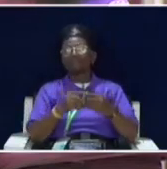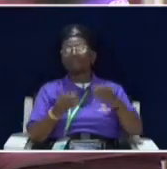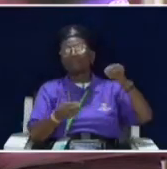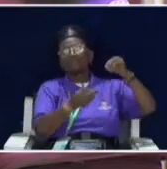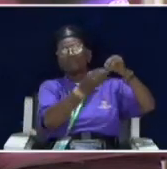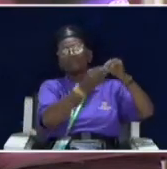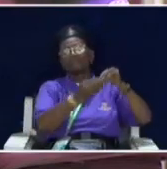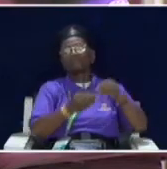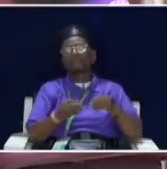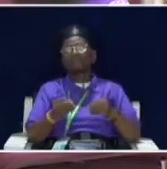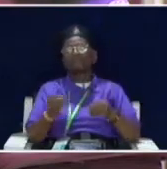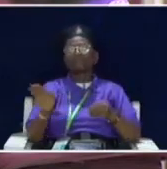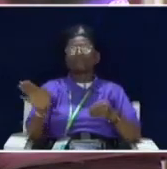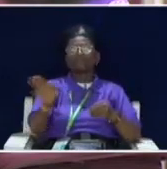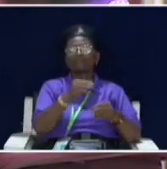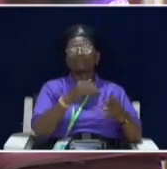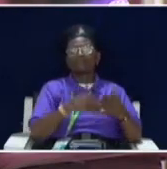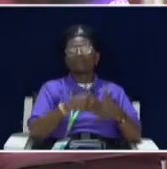I